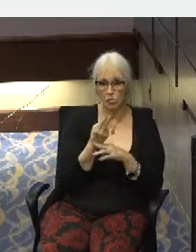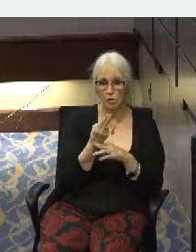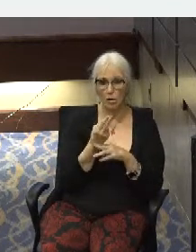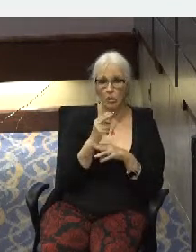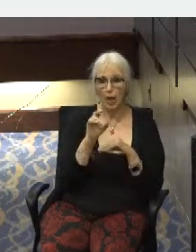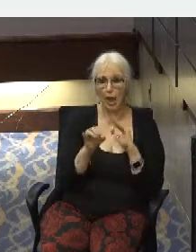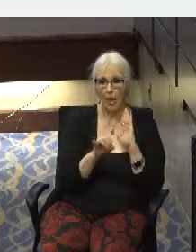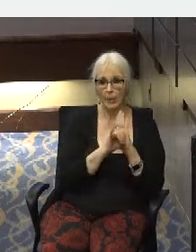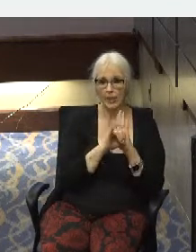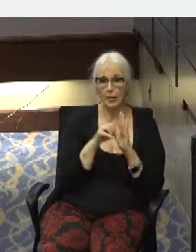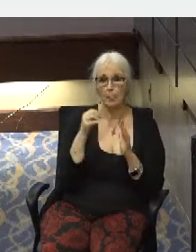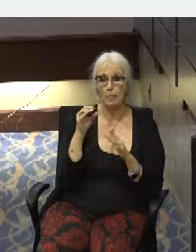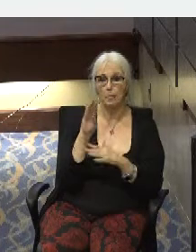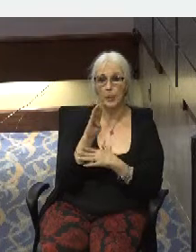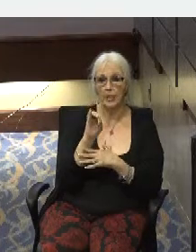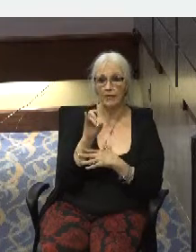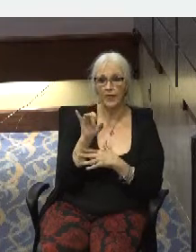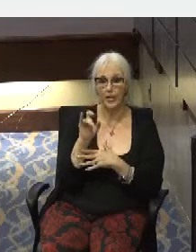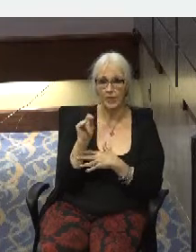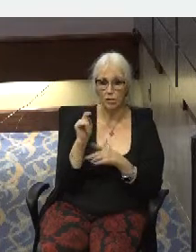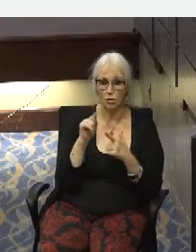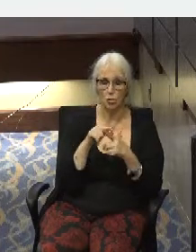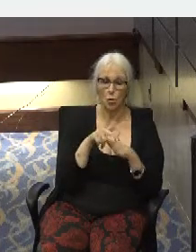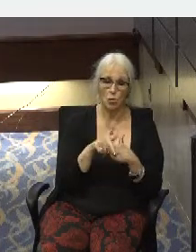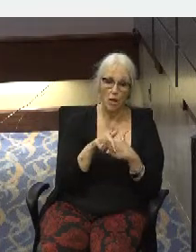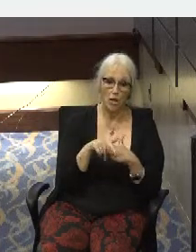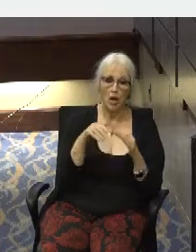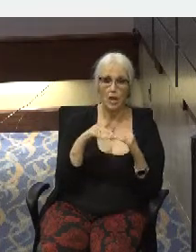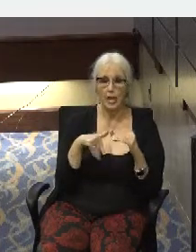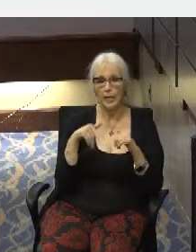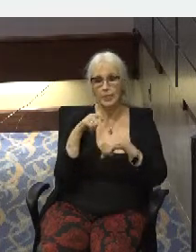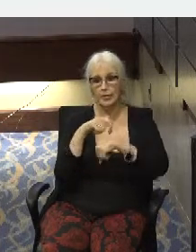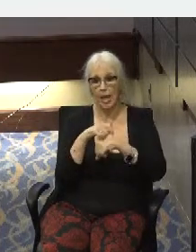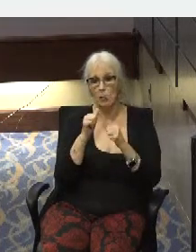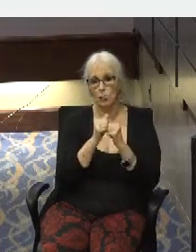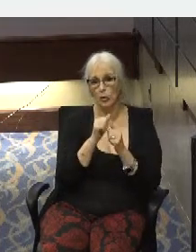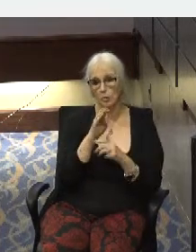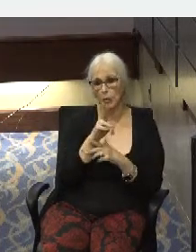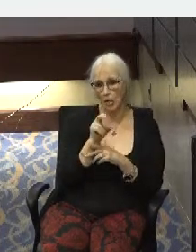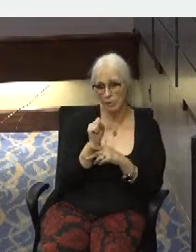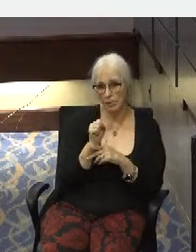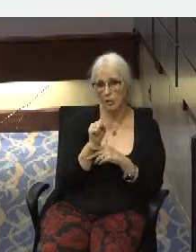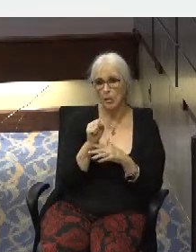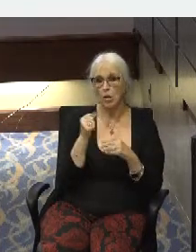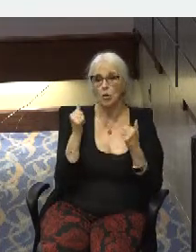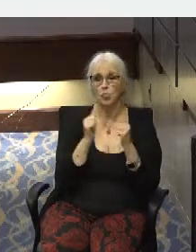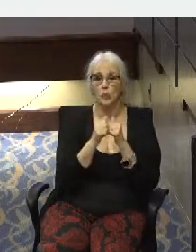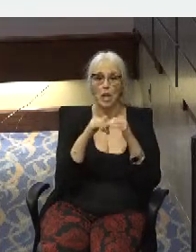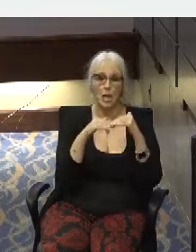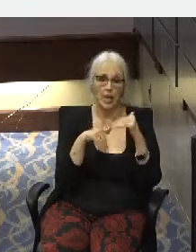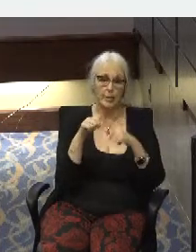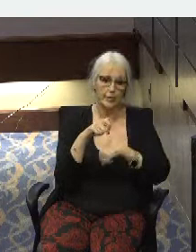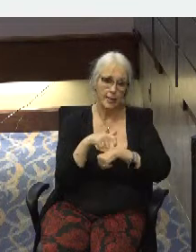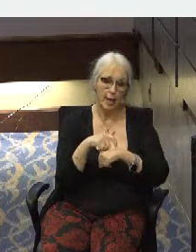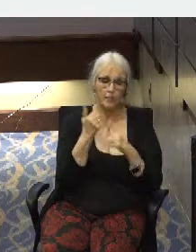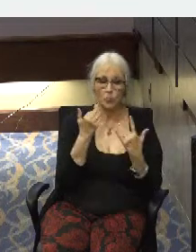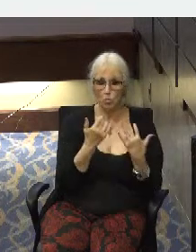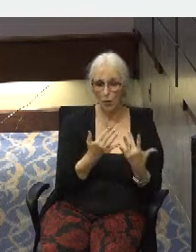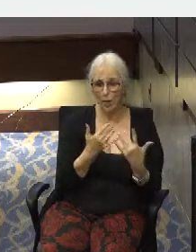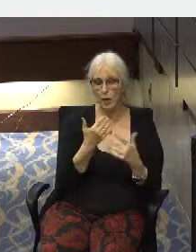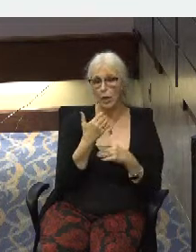identify benefits to the riders. So that's going to be less time between buses. So riders waiting for buses would have less time to wait,